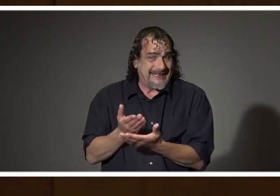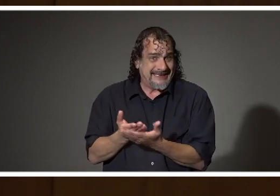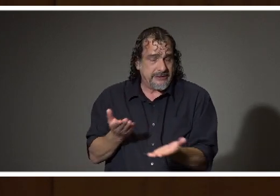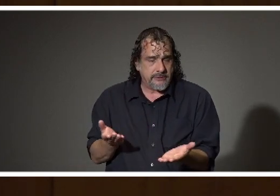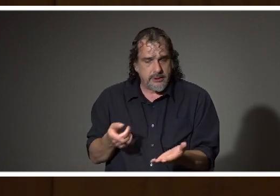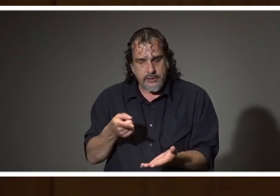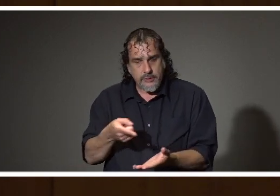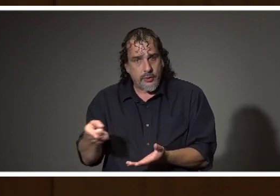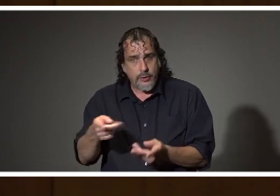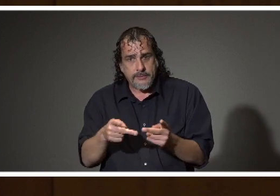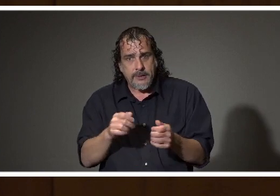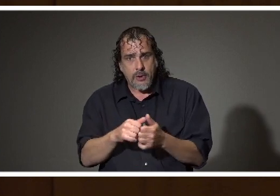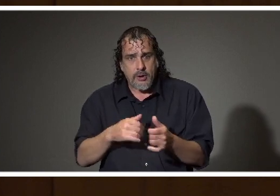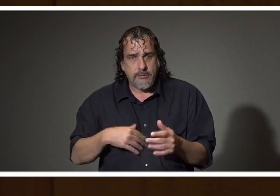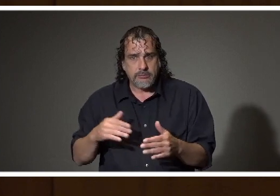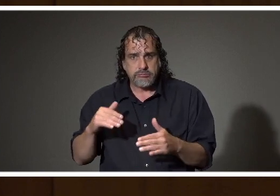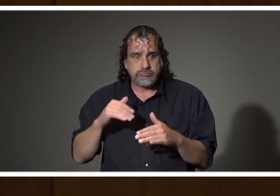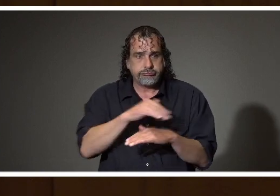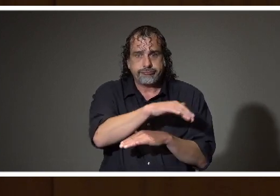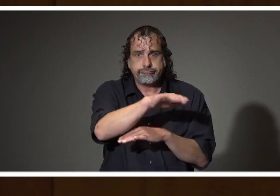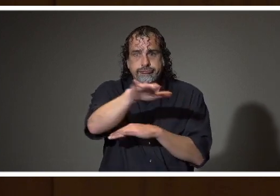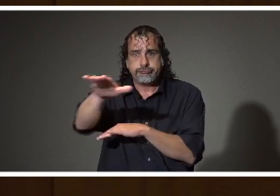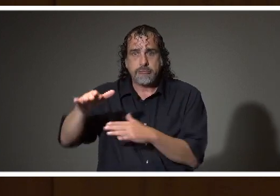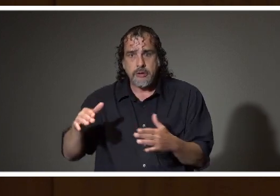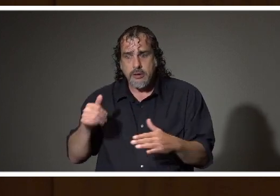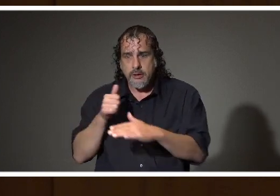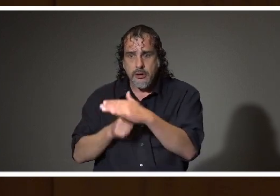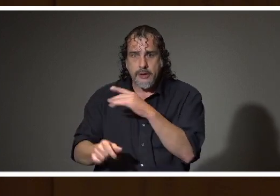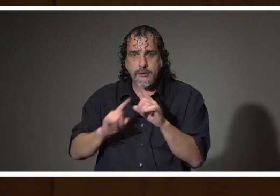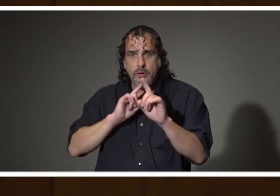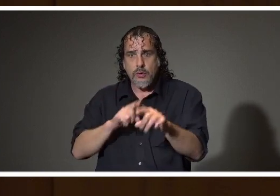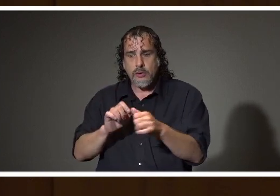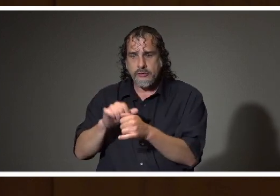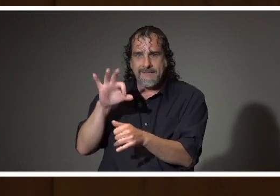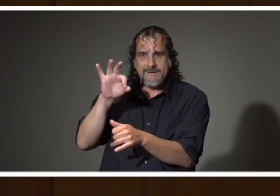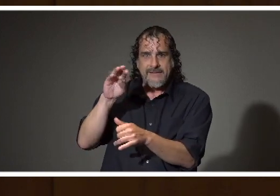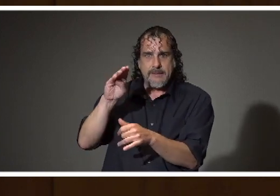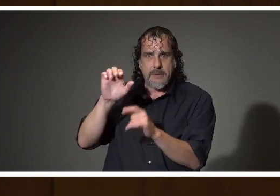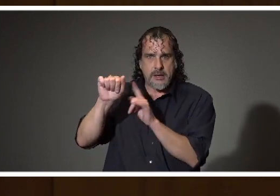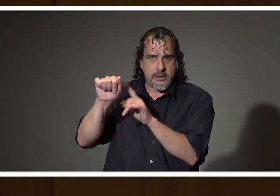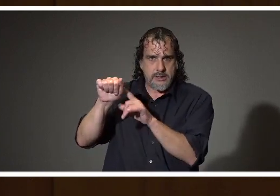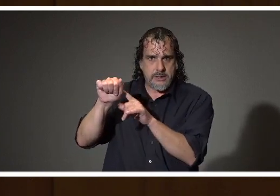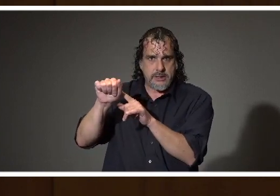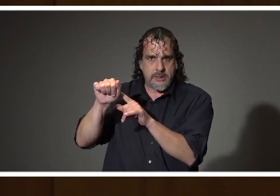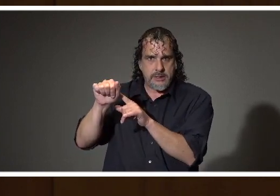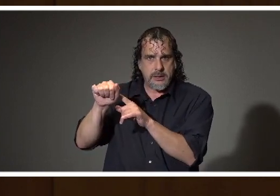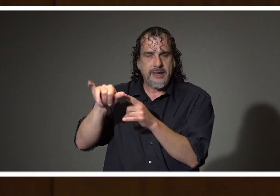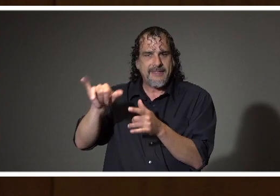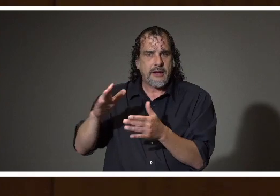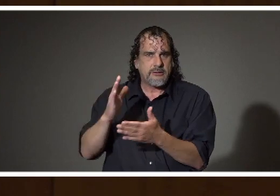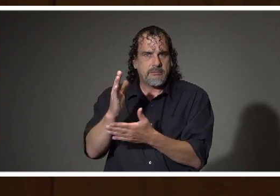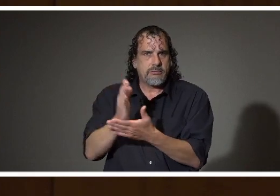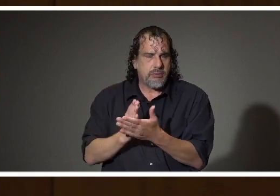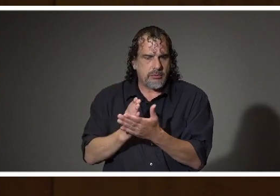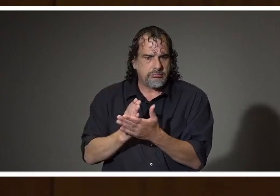these folks are being deployed under orders with FEMA, and so it's part of the